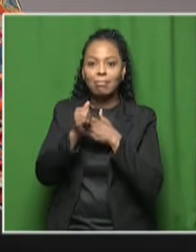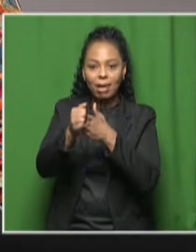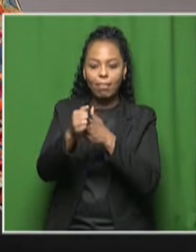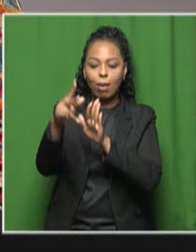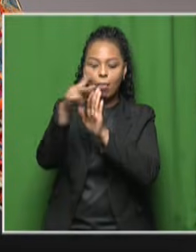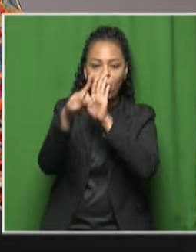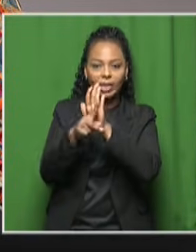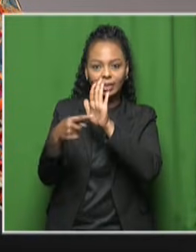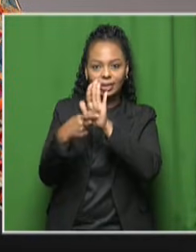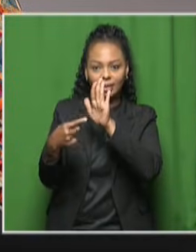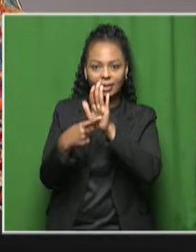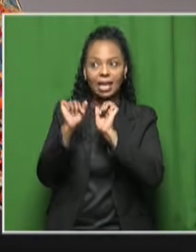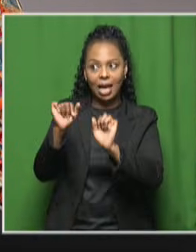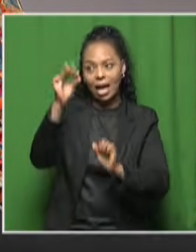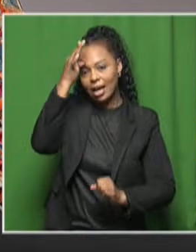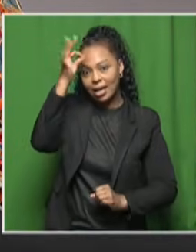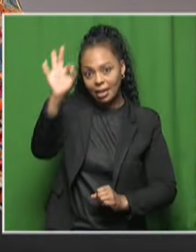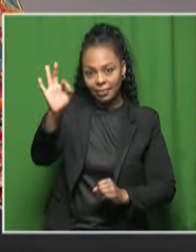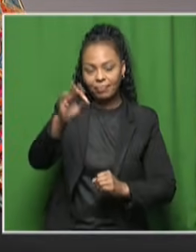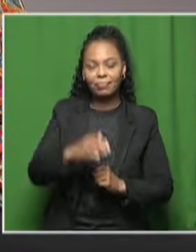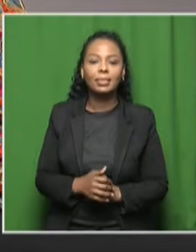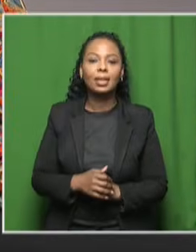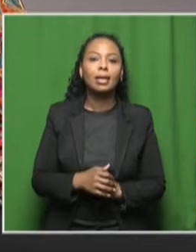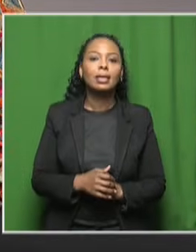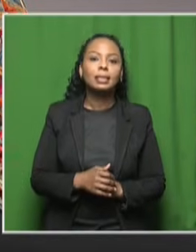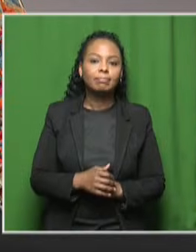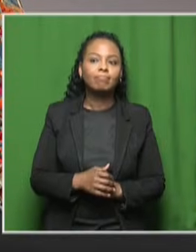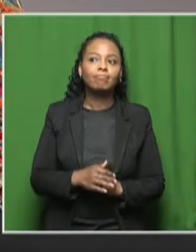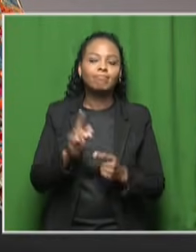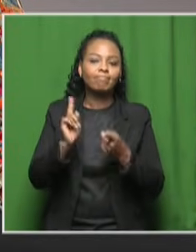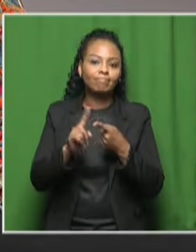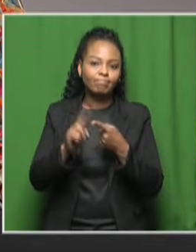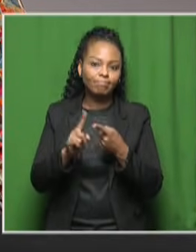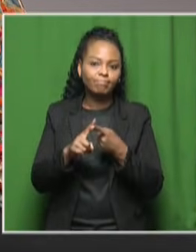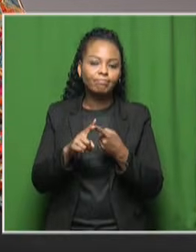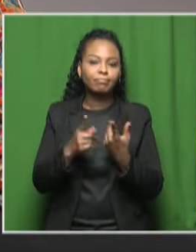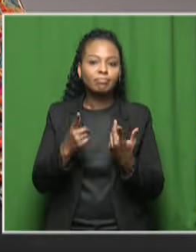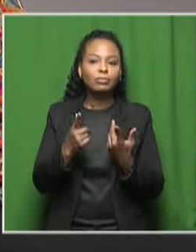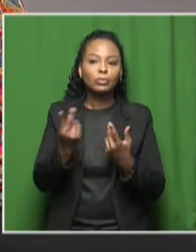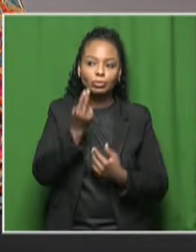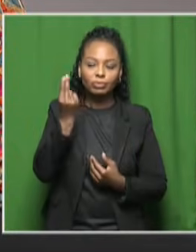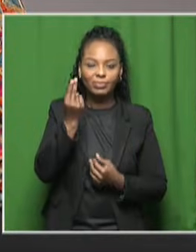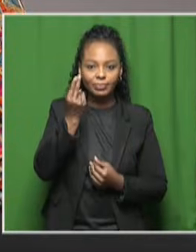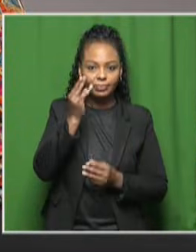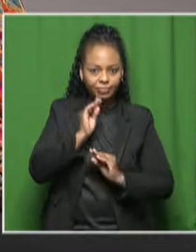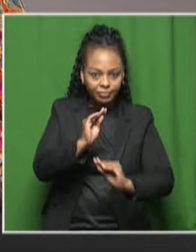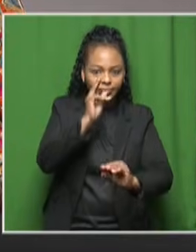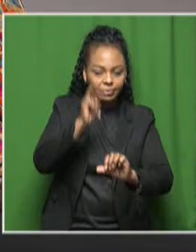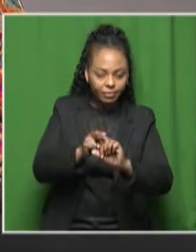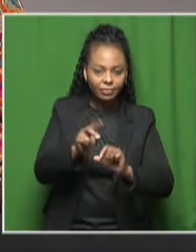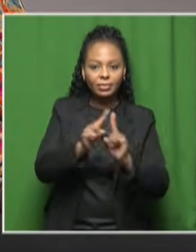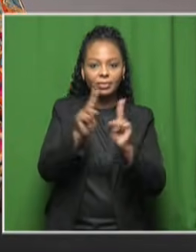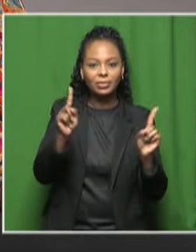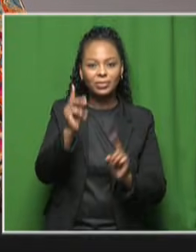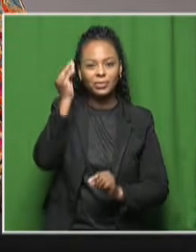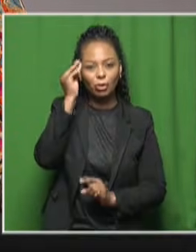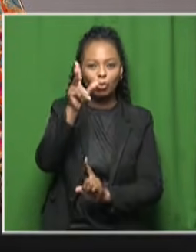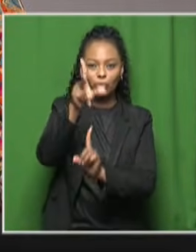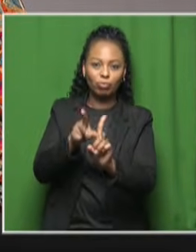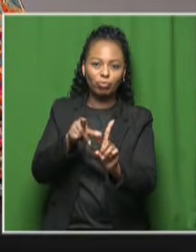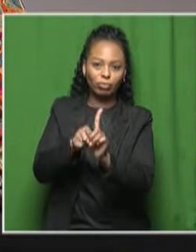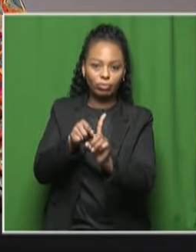the governance policies that are in place should be taught, but remember the human element remains